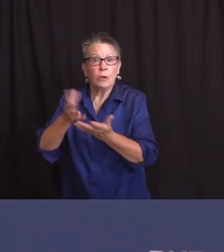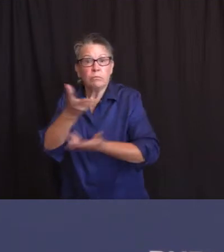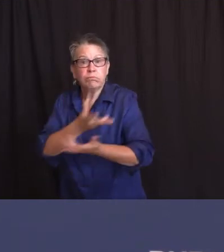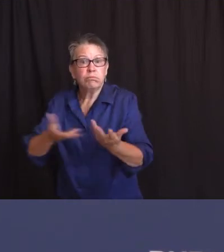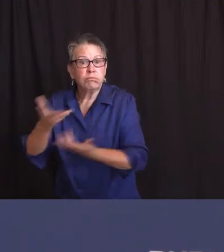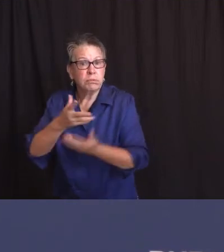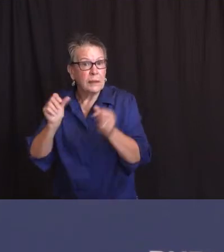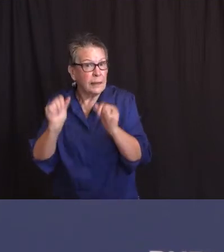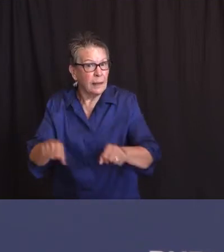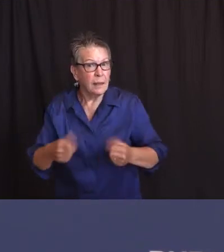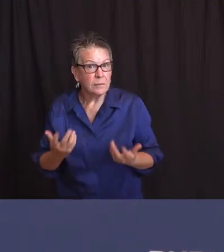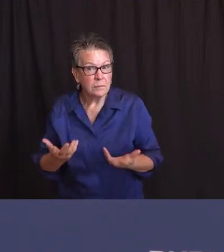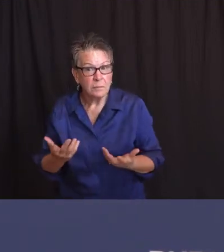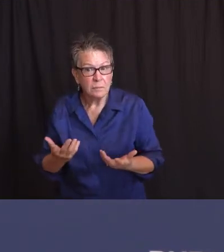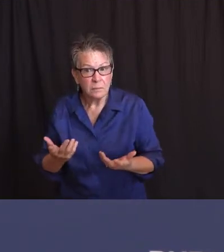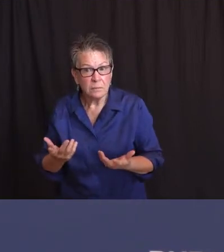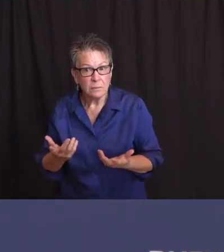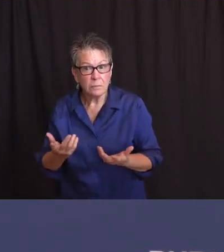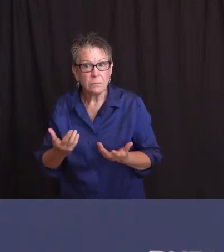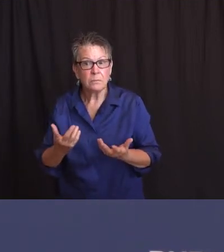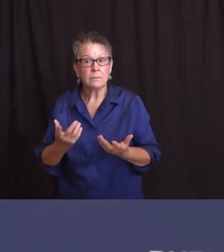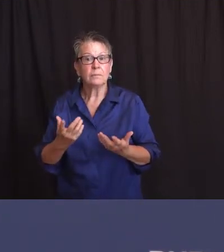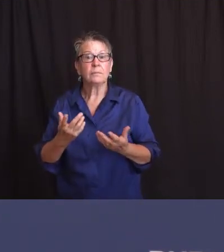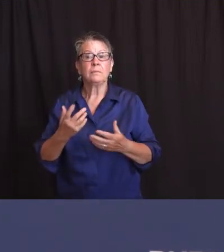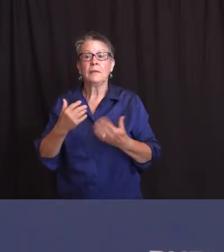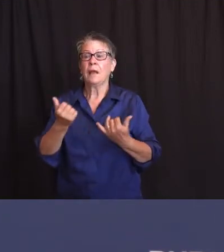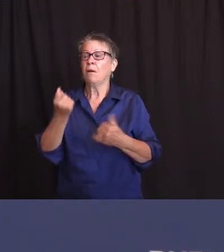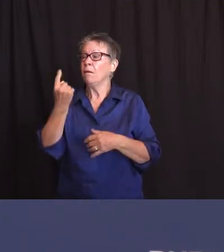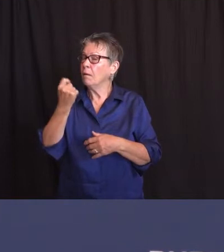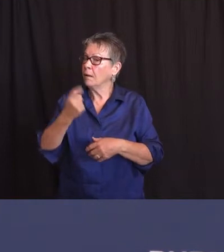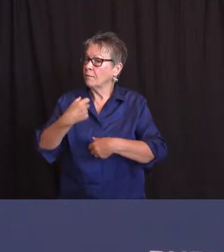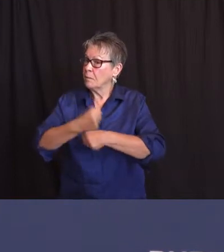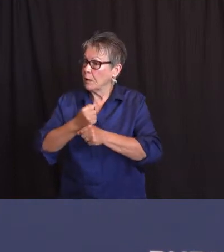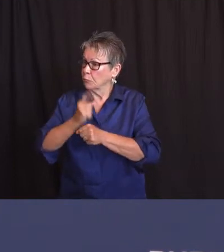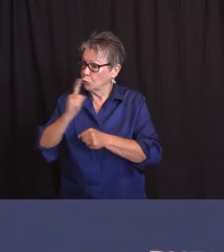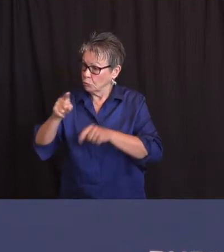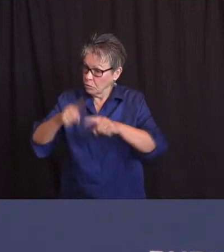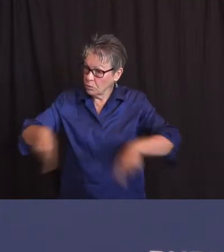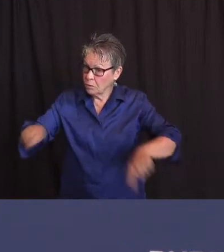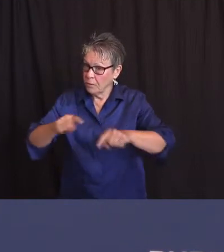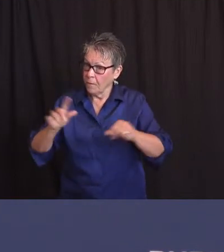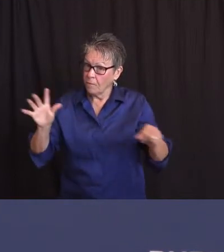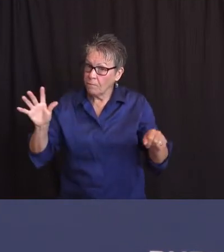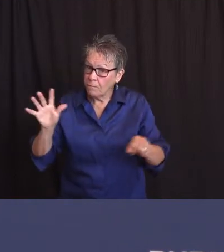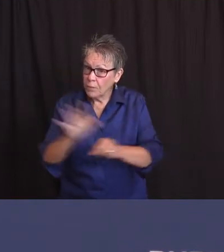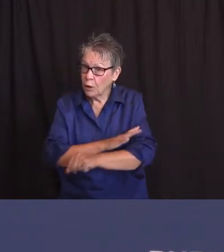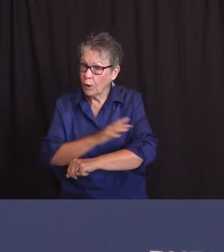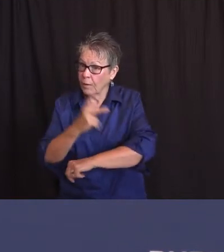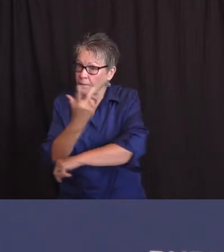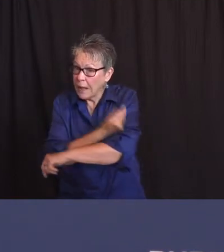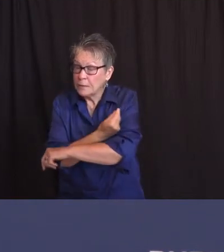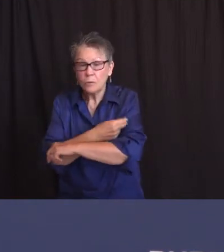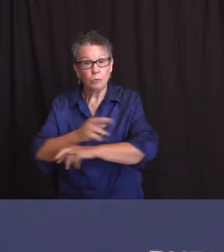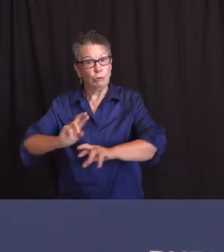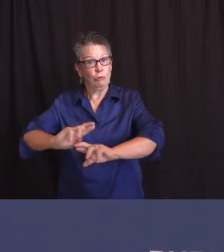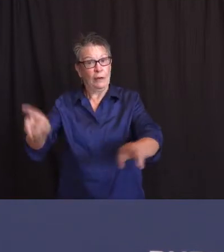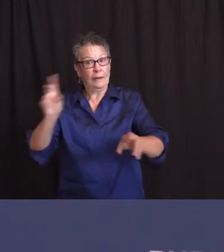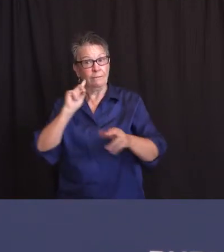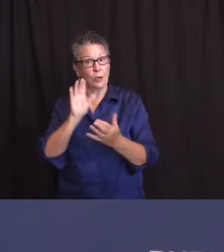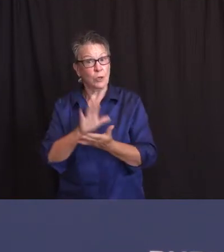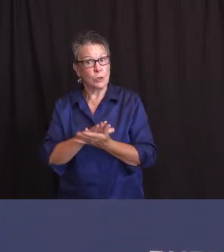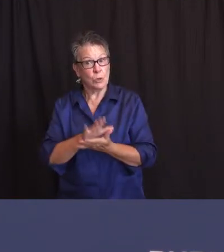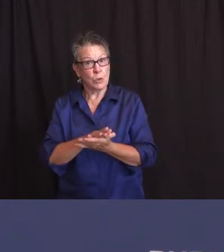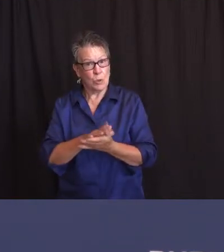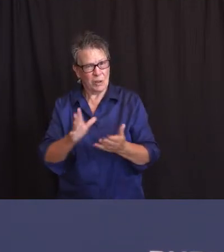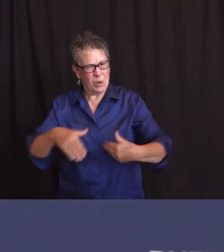COVID-19 virus when they return to school, they need to get vaccinated now. I encourage any parent of an